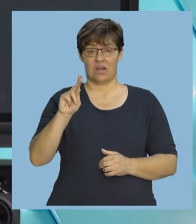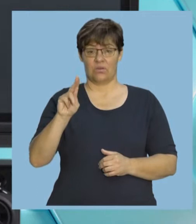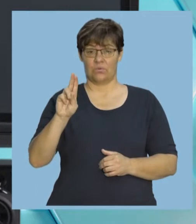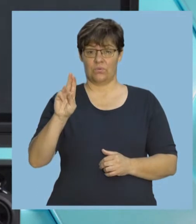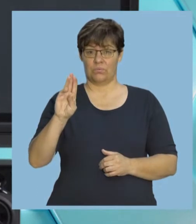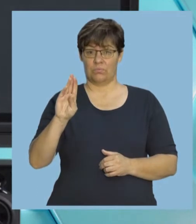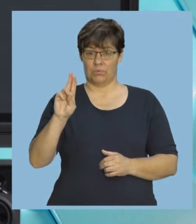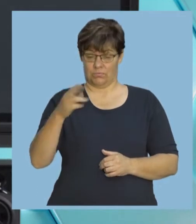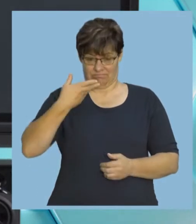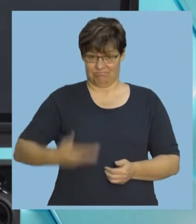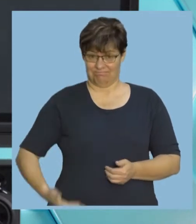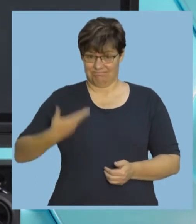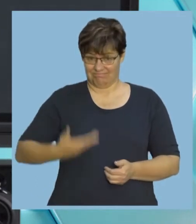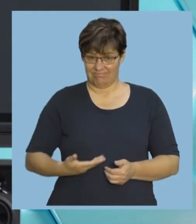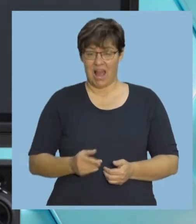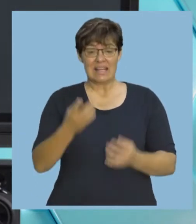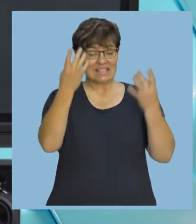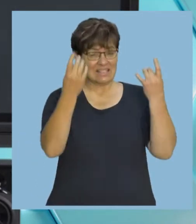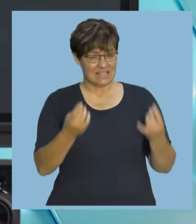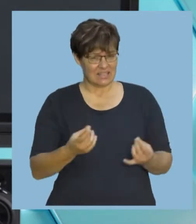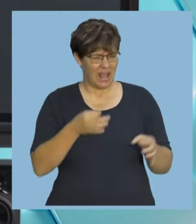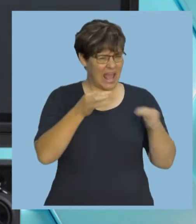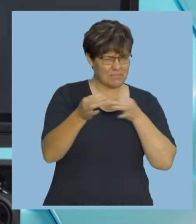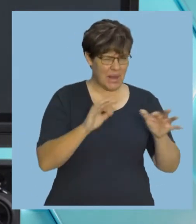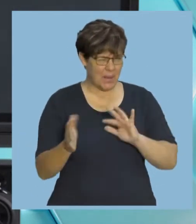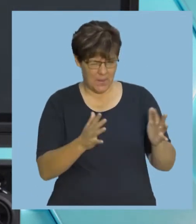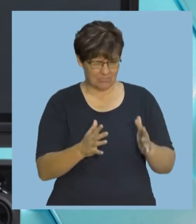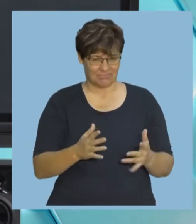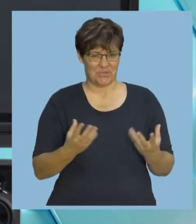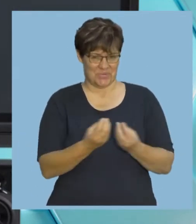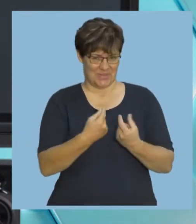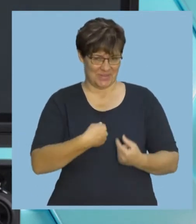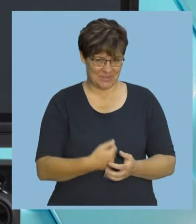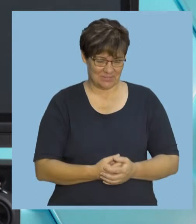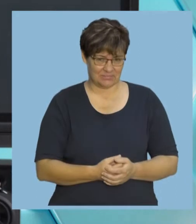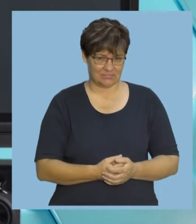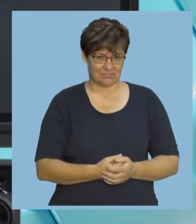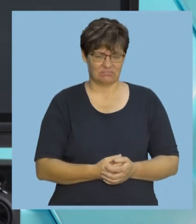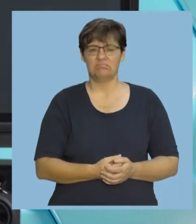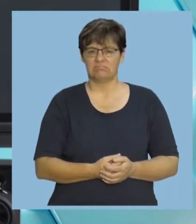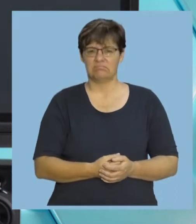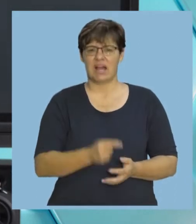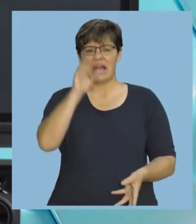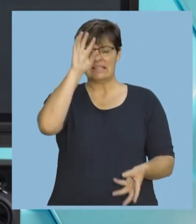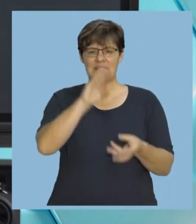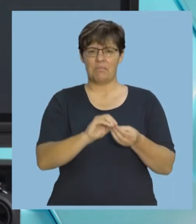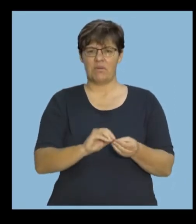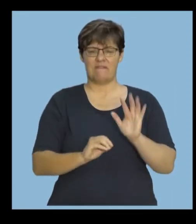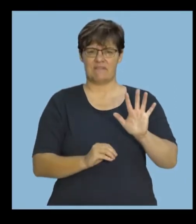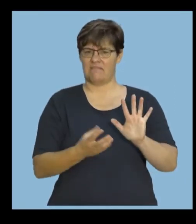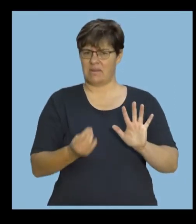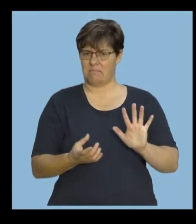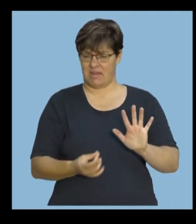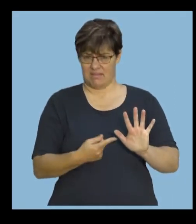through some of beautiful statistics with us. Okay. So the focus is 5-number summary.